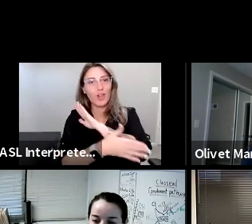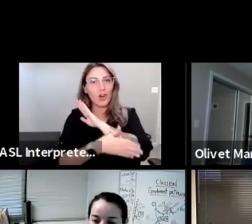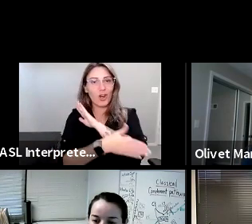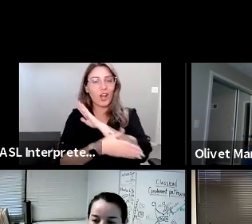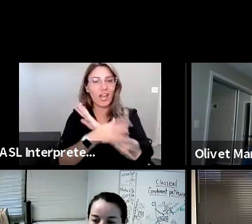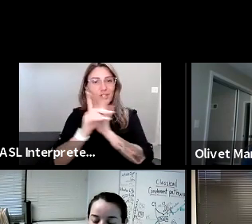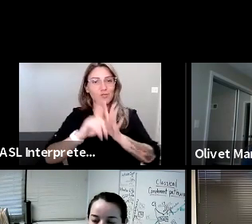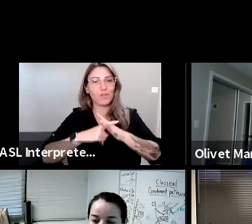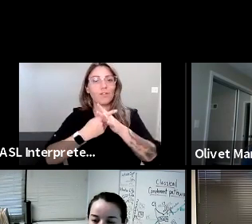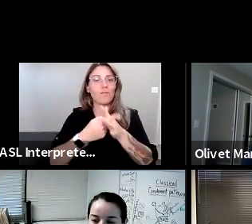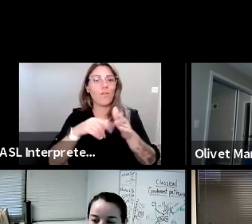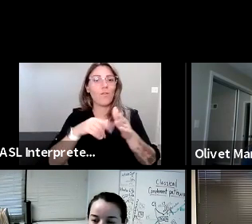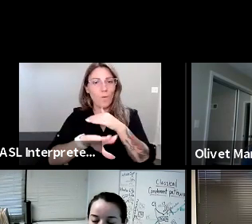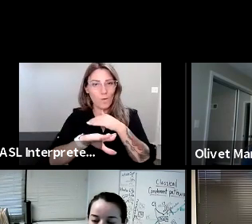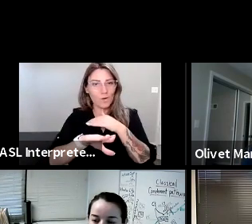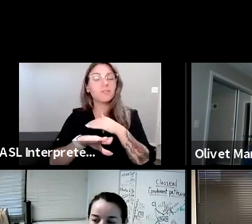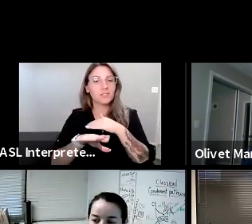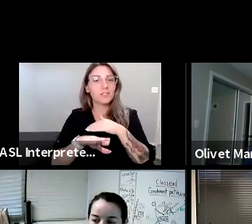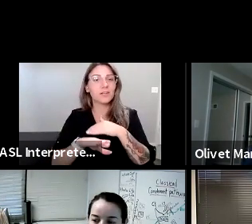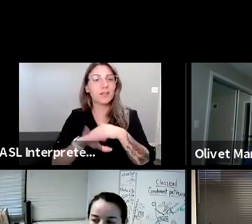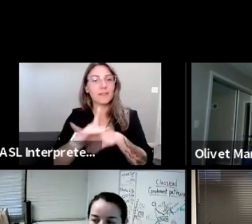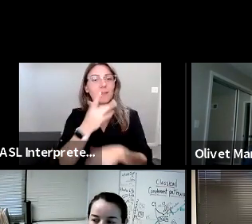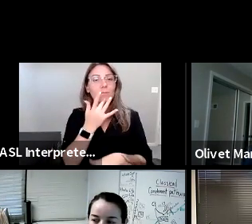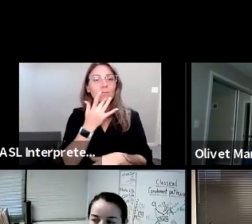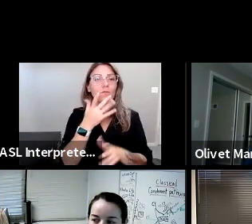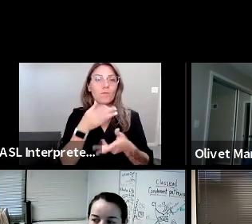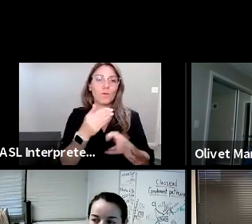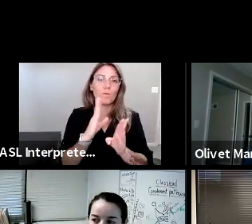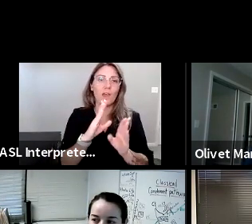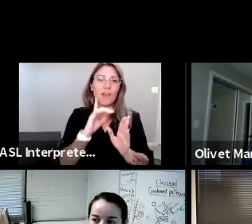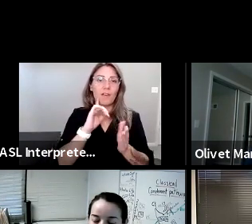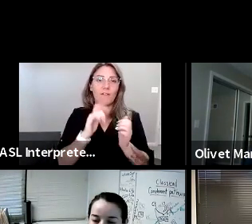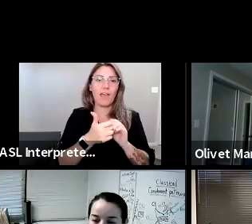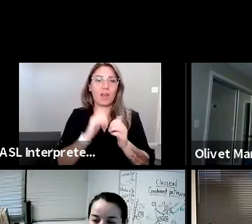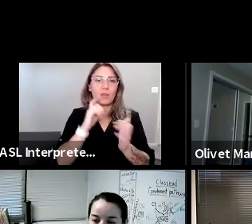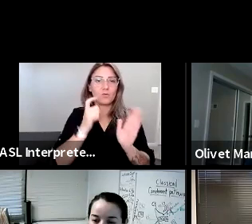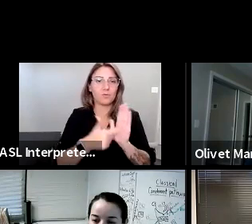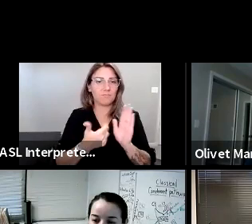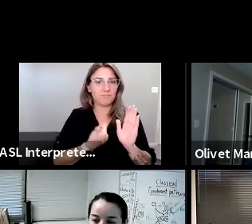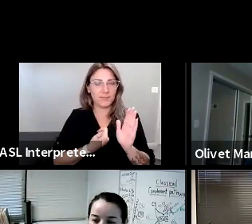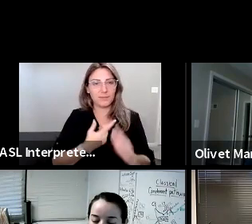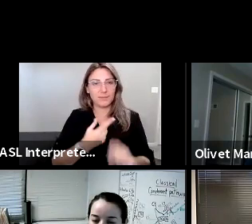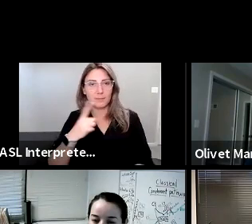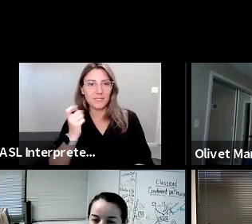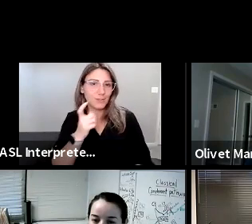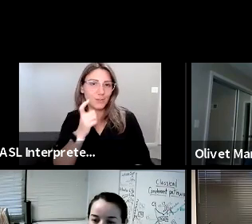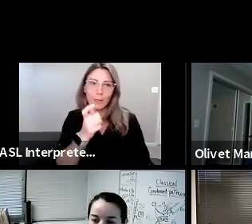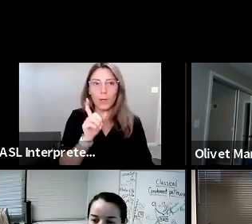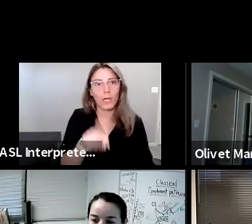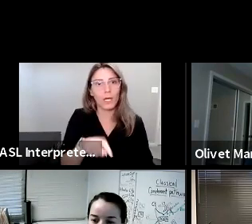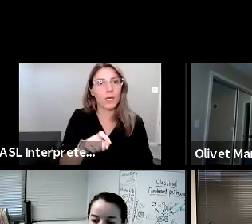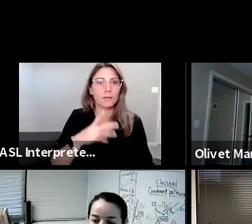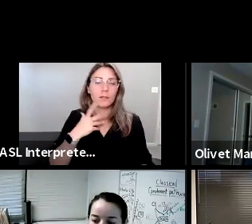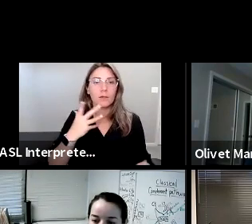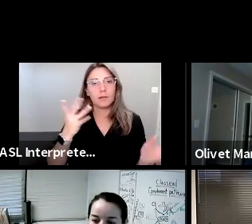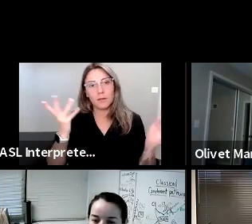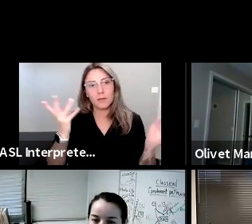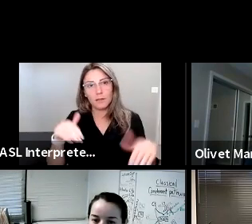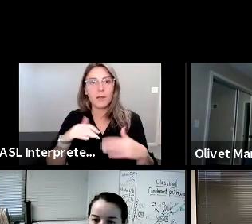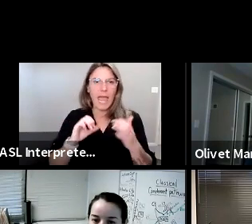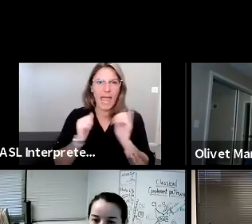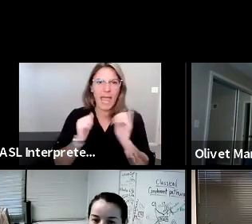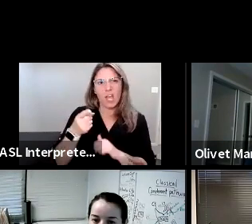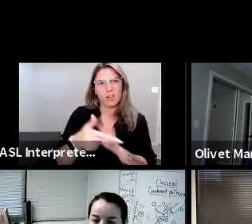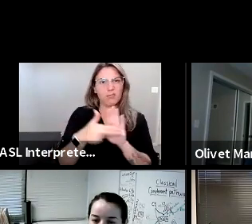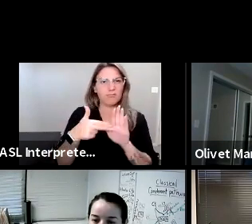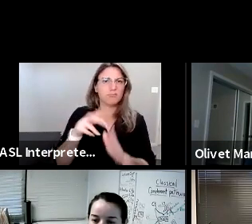origin as their preferred way of identifying themselves. Just because you don't have to run into that nuance of like, oh, well, how do you